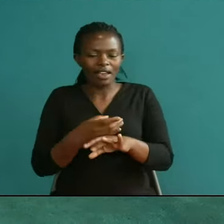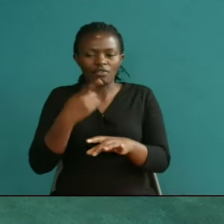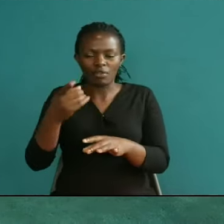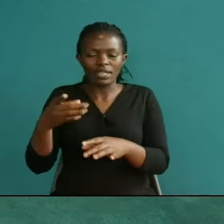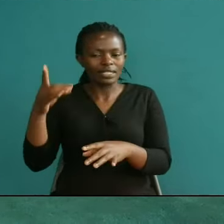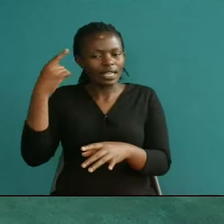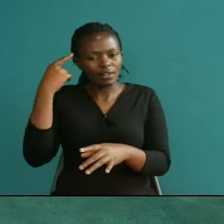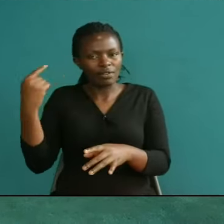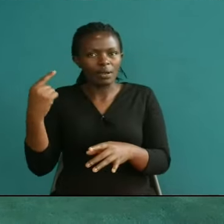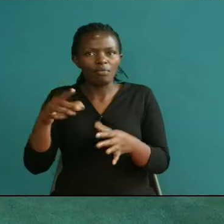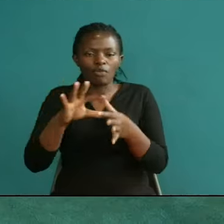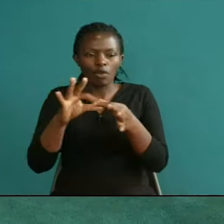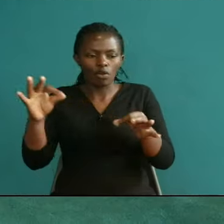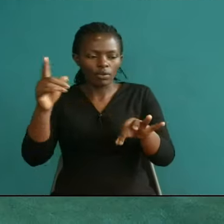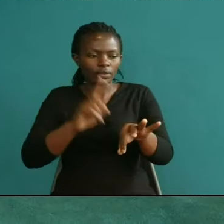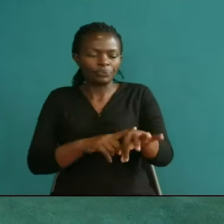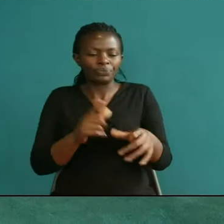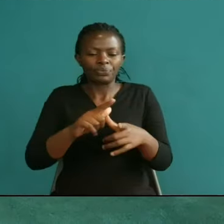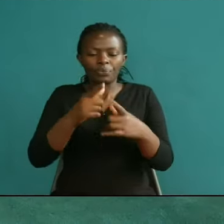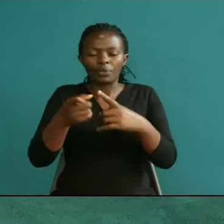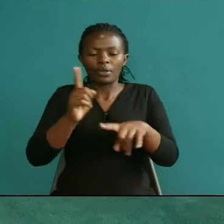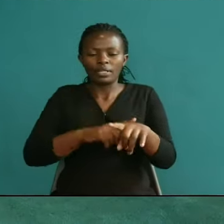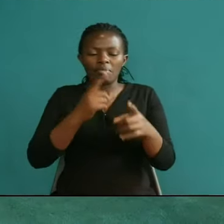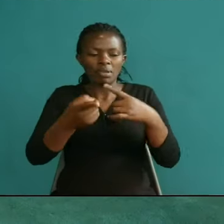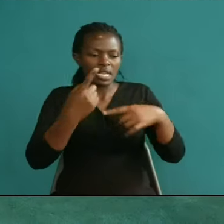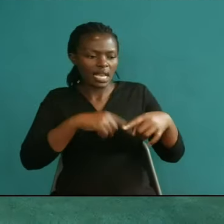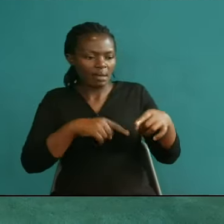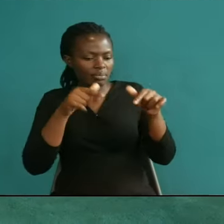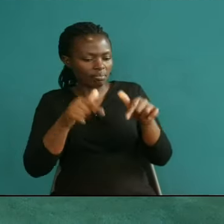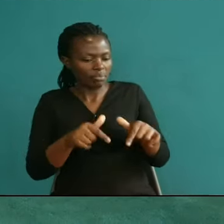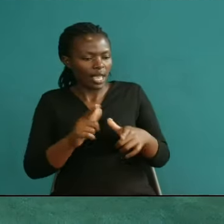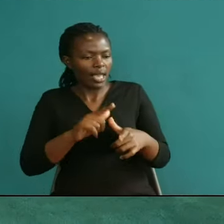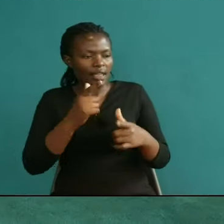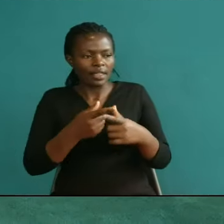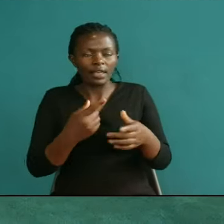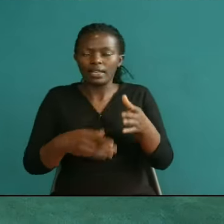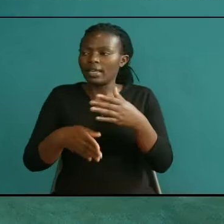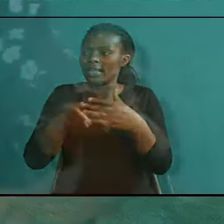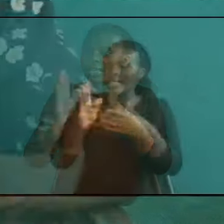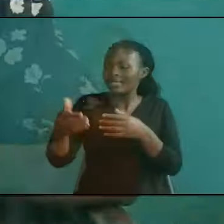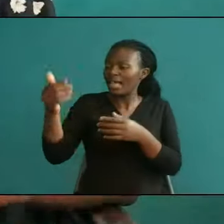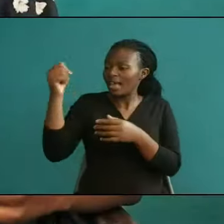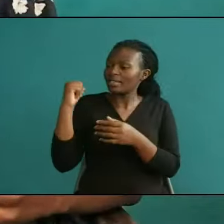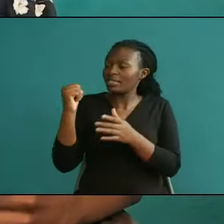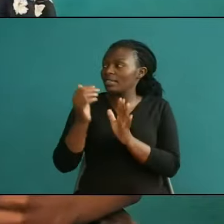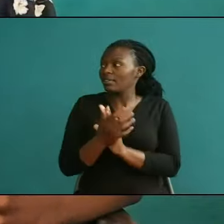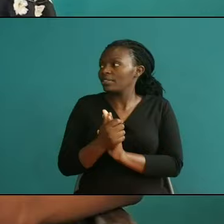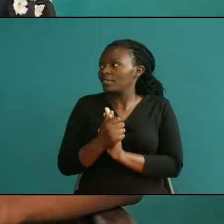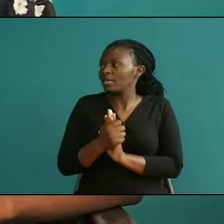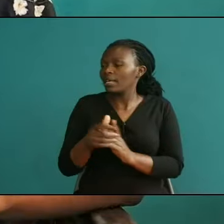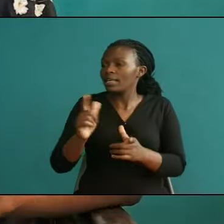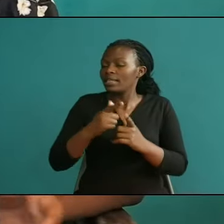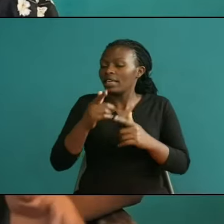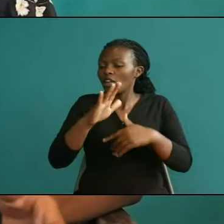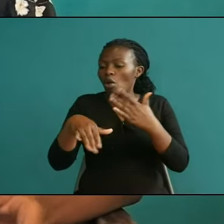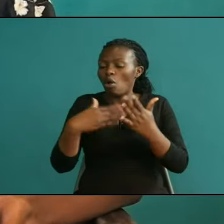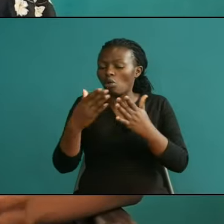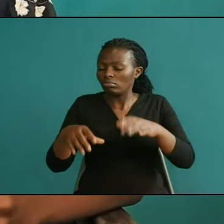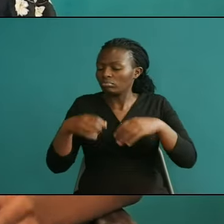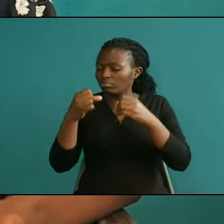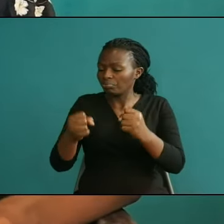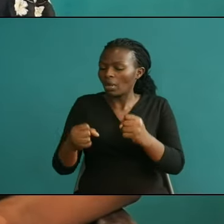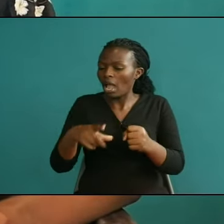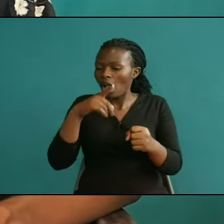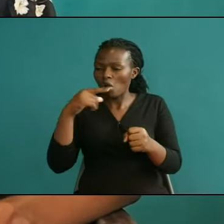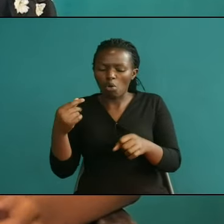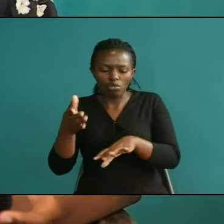time. And when it finally comes time for you to either be accepted or denied, all you feel like all your efforts have just gone to waste like that. So